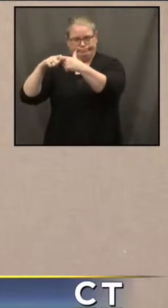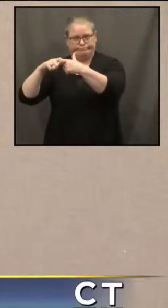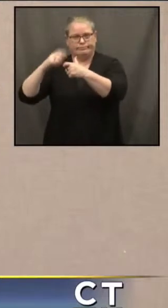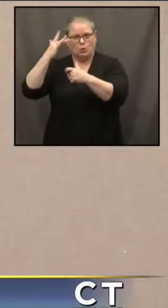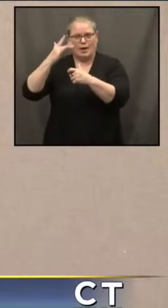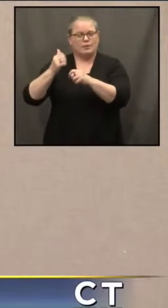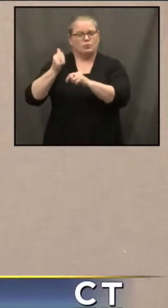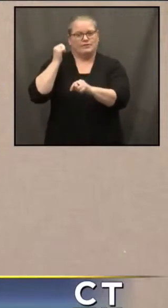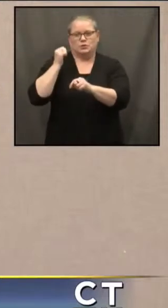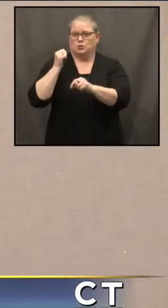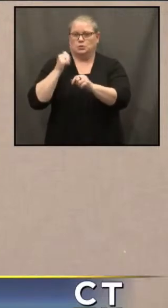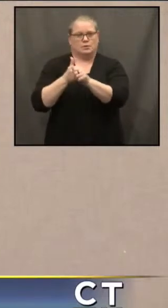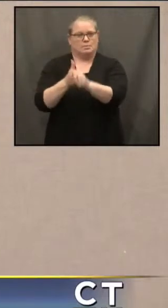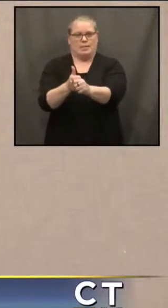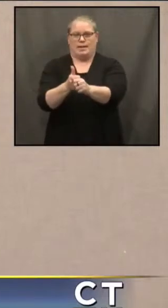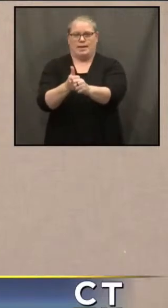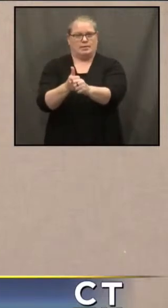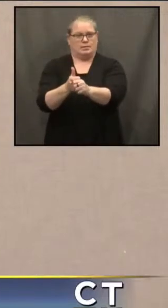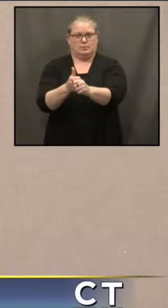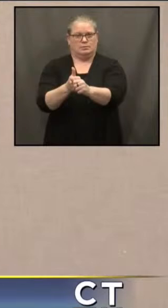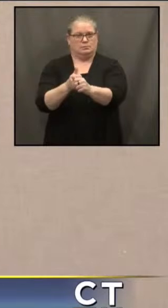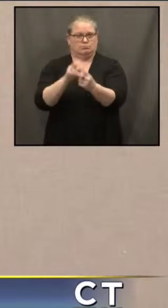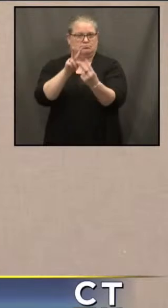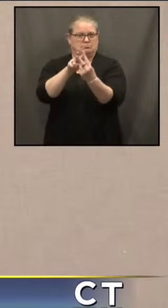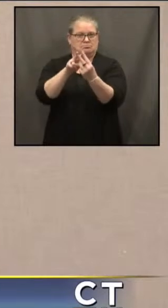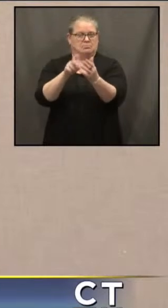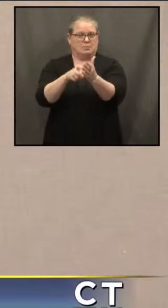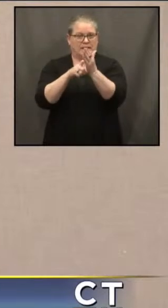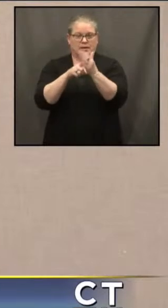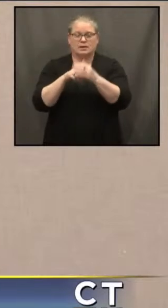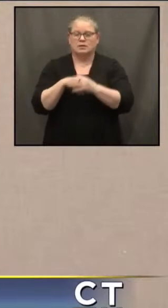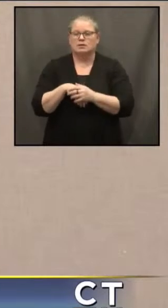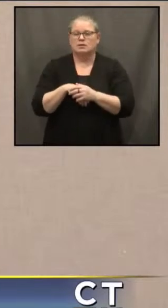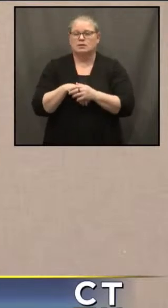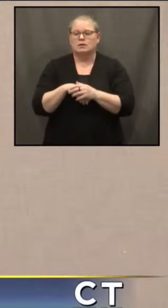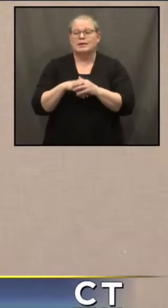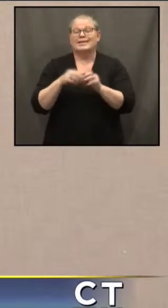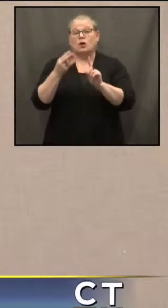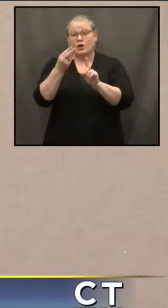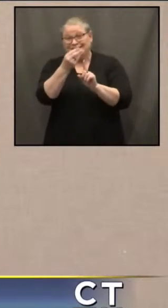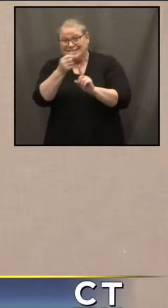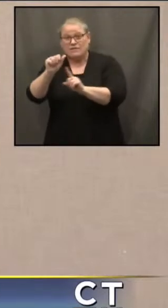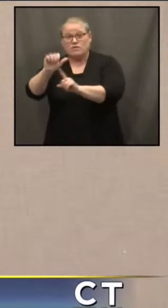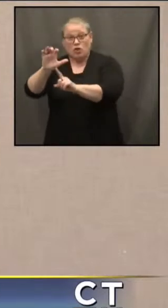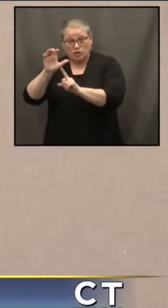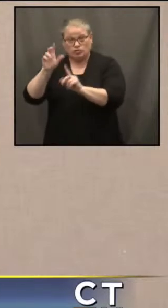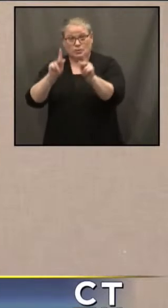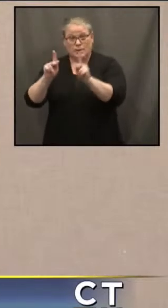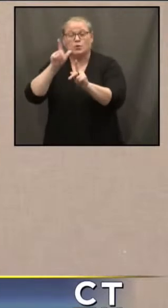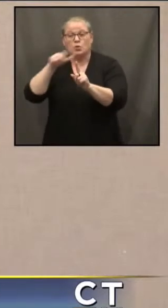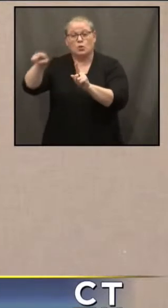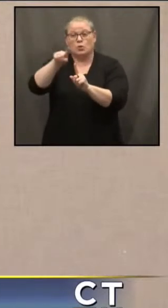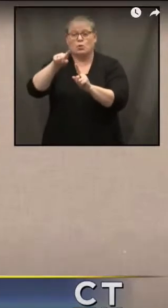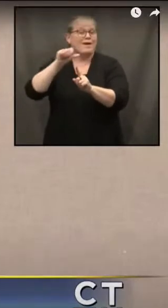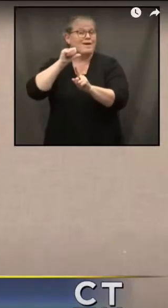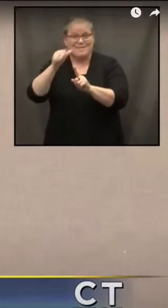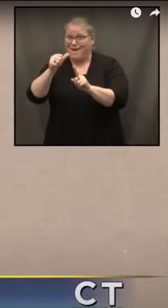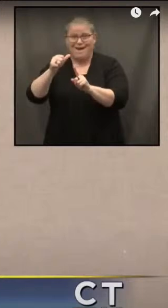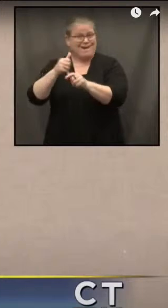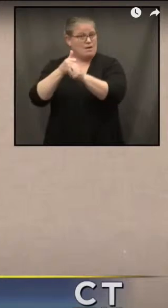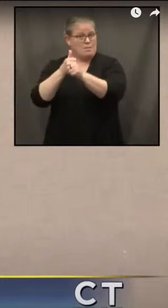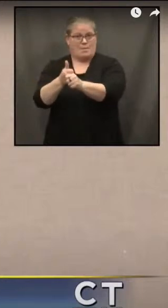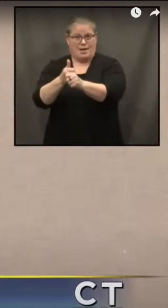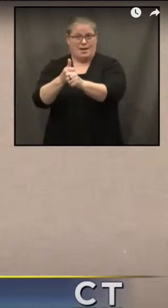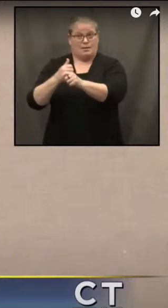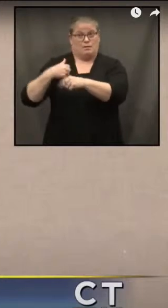another several hundred that are in a state of noncompliance but are working to get compliant because a test result is late, and we work with